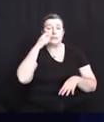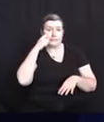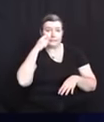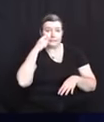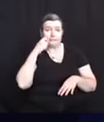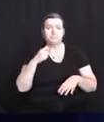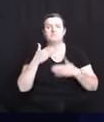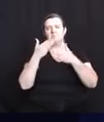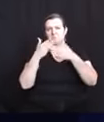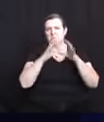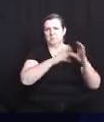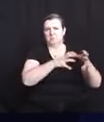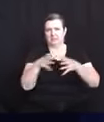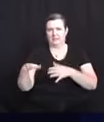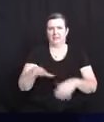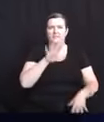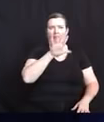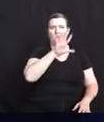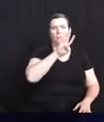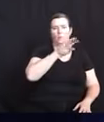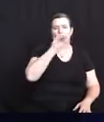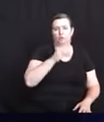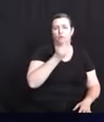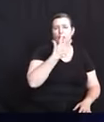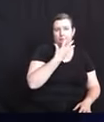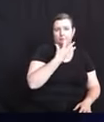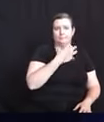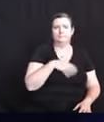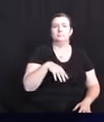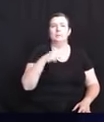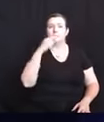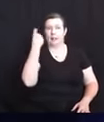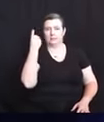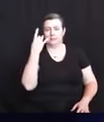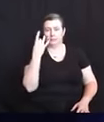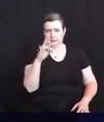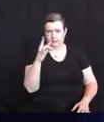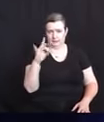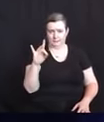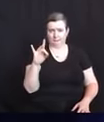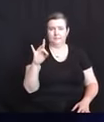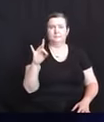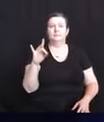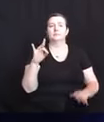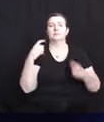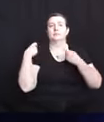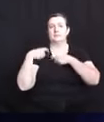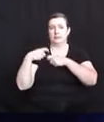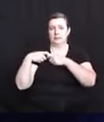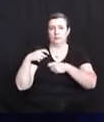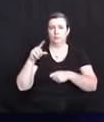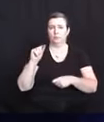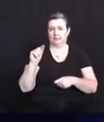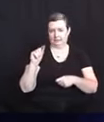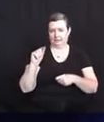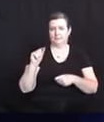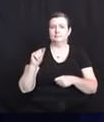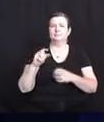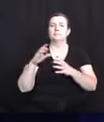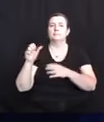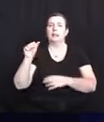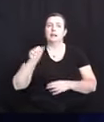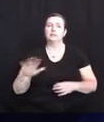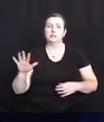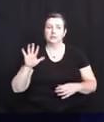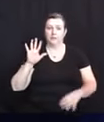follows: white 54%, black 18.4%, Hispanic 20.3%, Asian